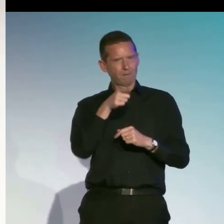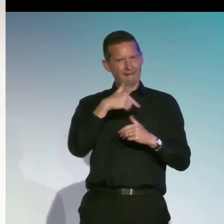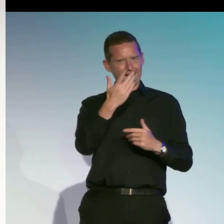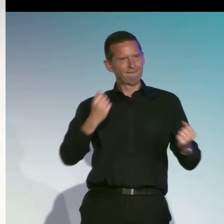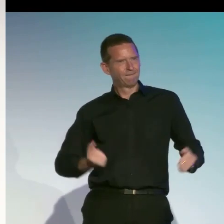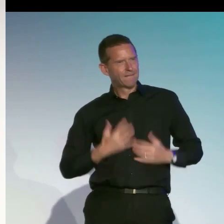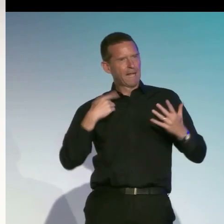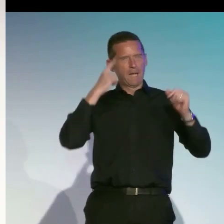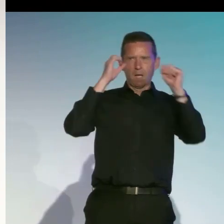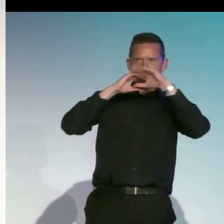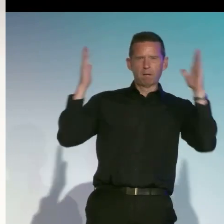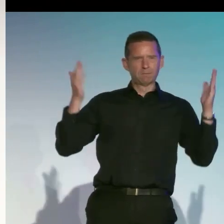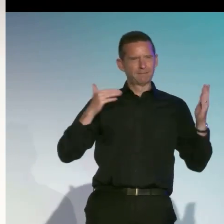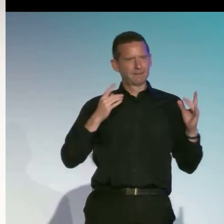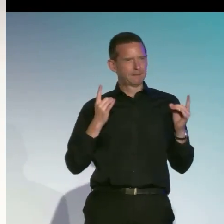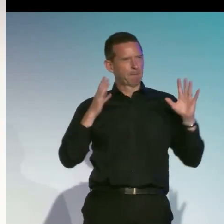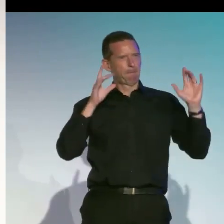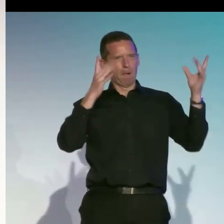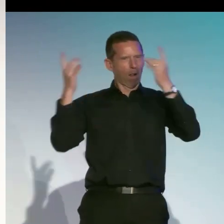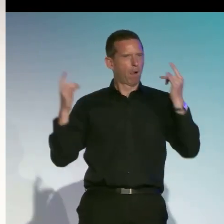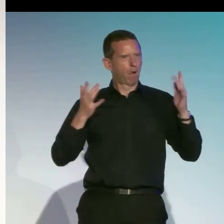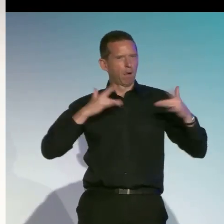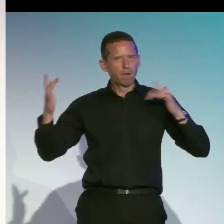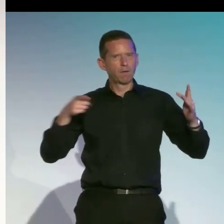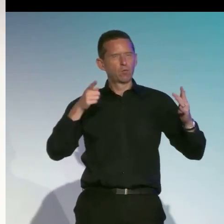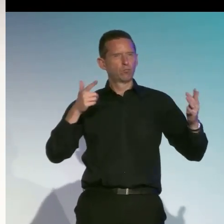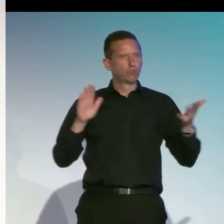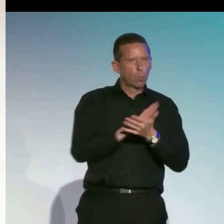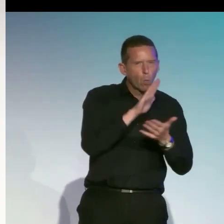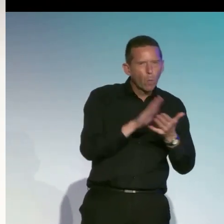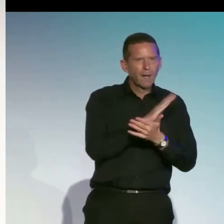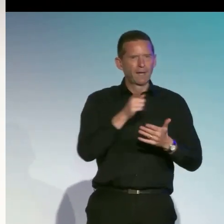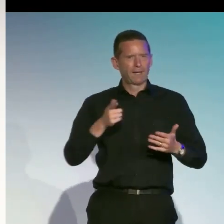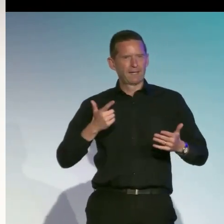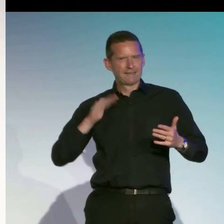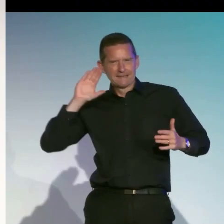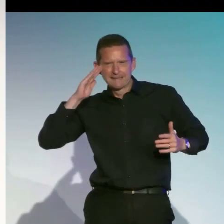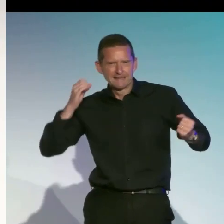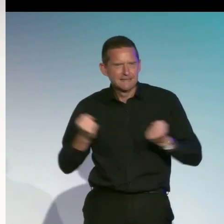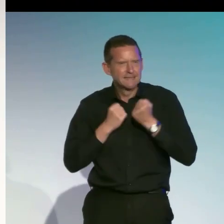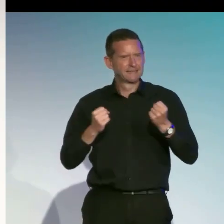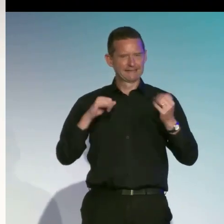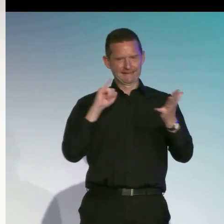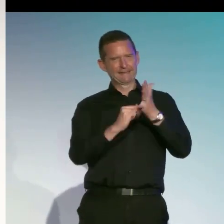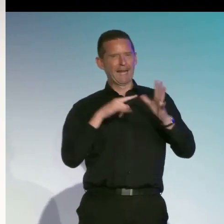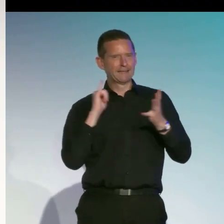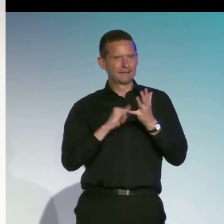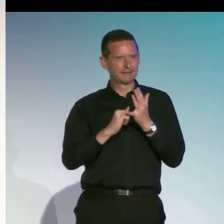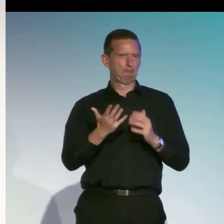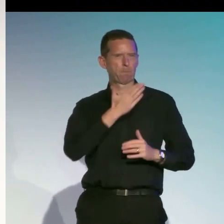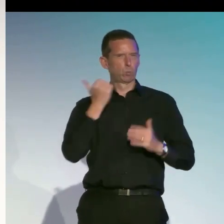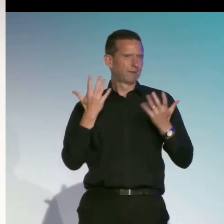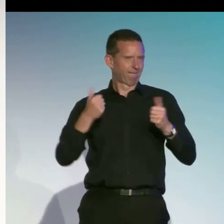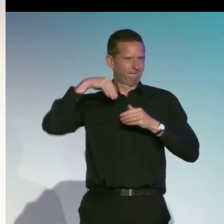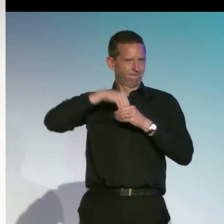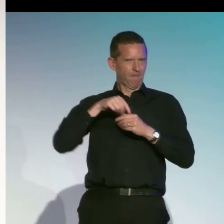of sparkle, of joy, of ferocity, of sass, of beauty. But it